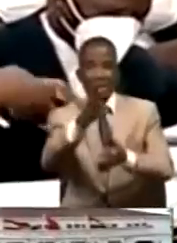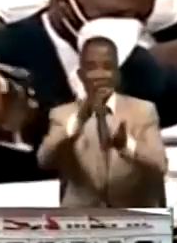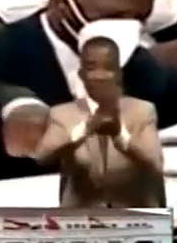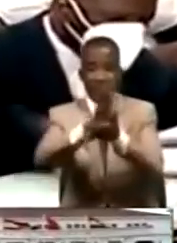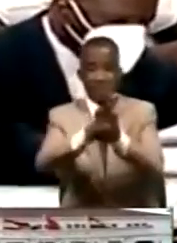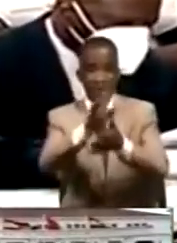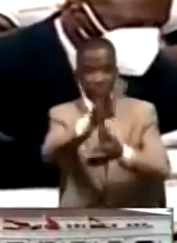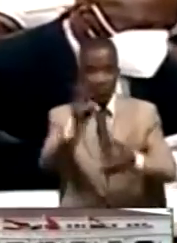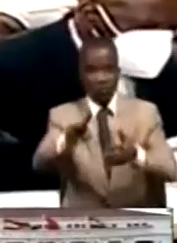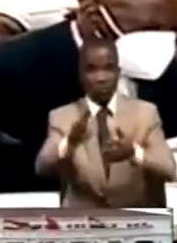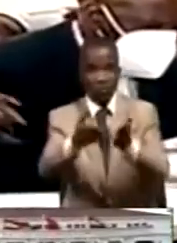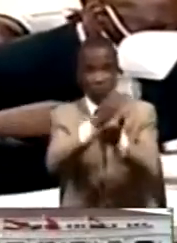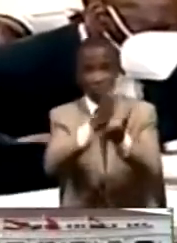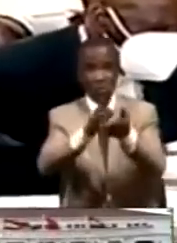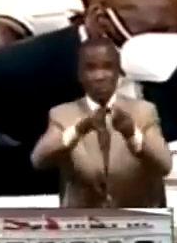22.